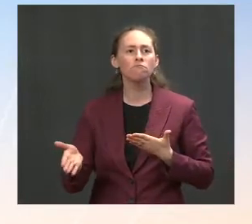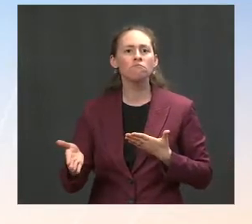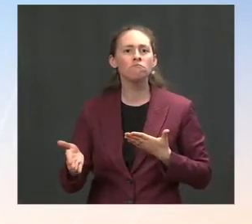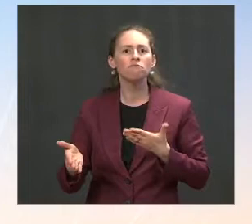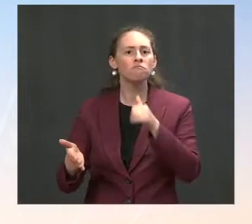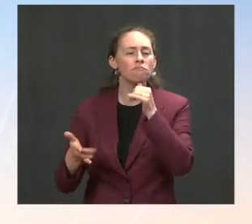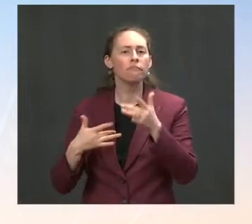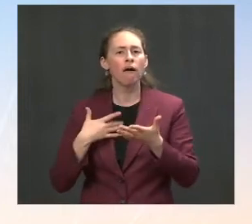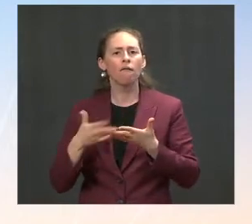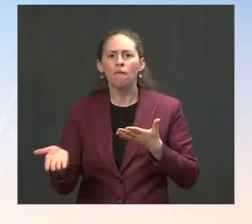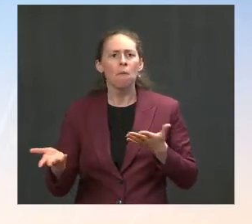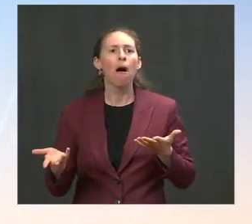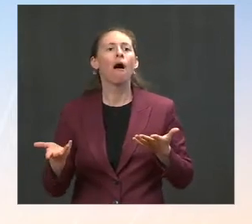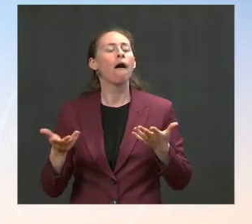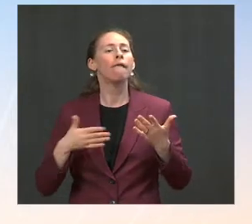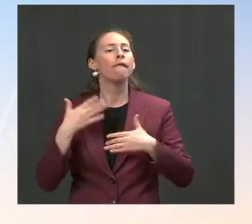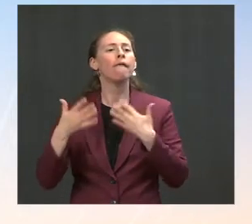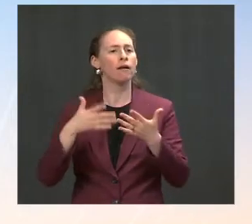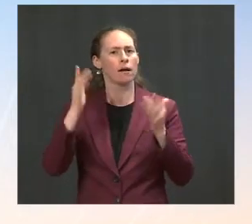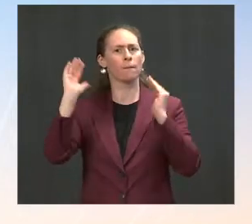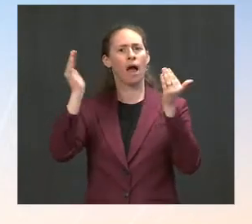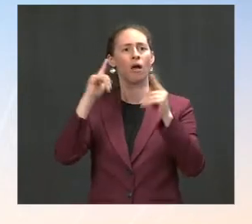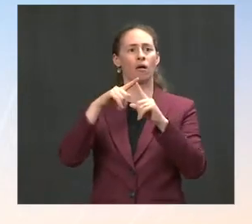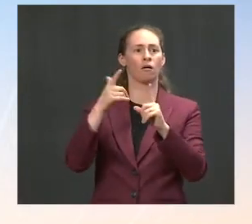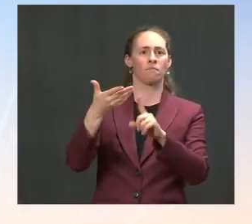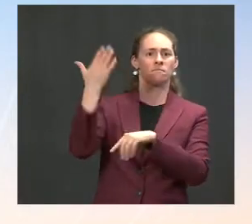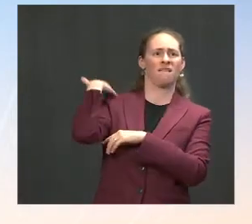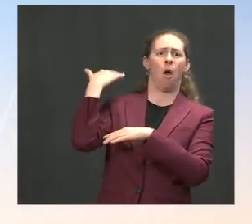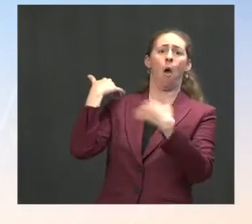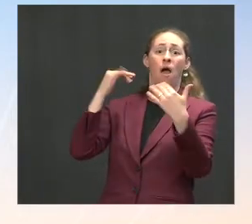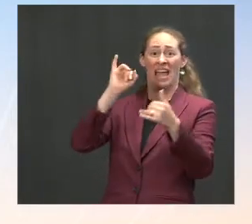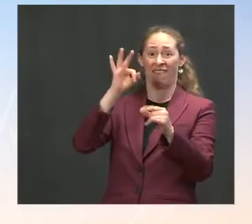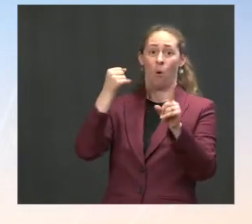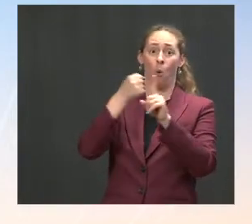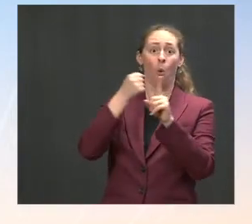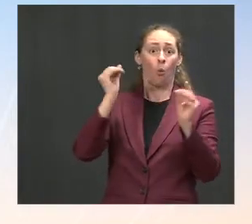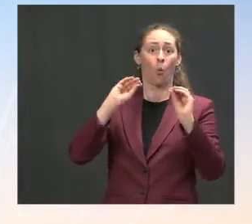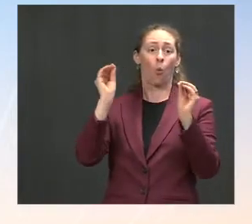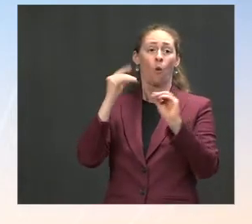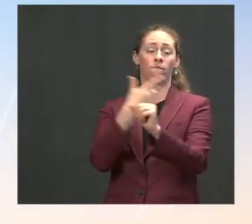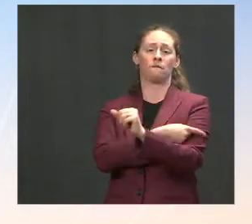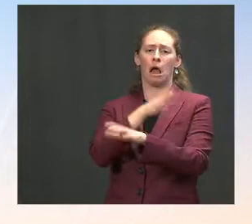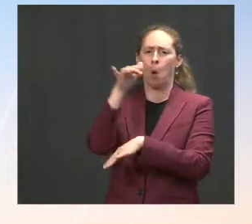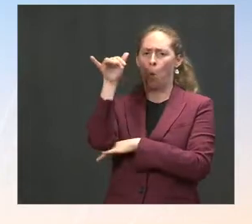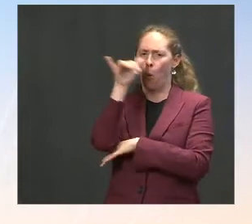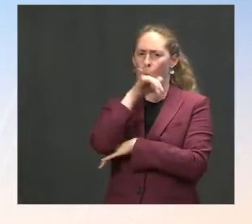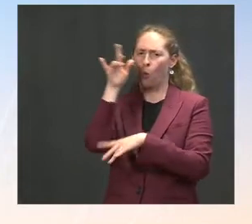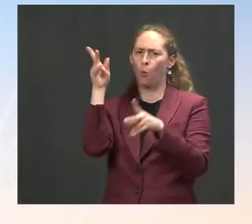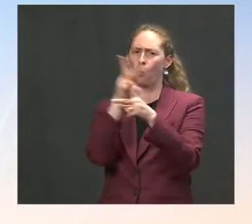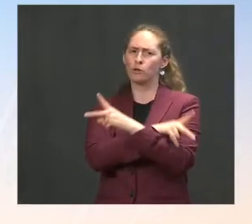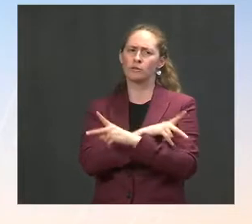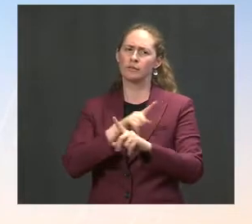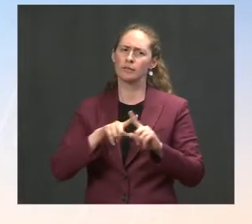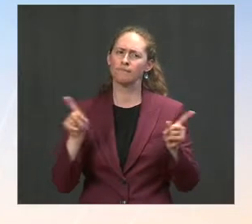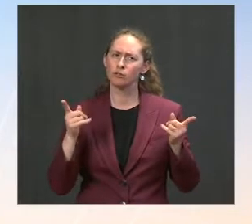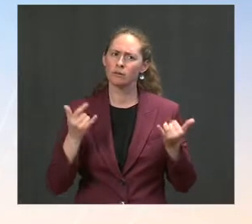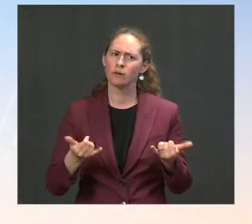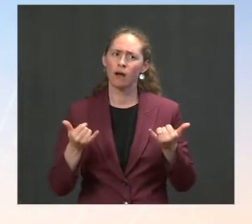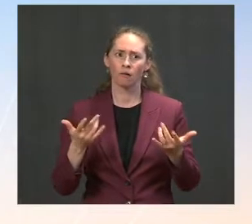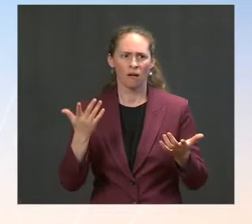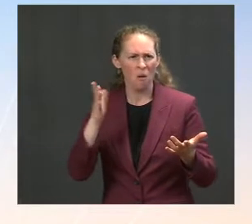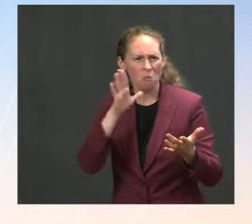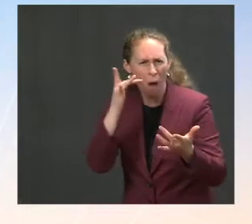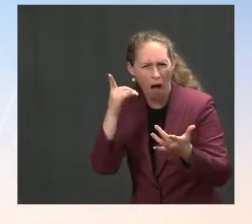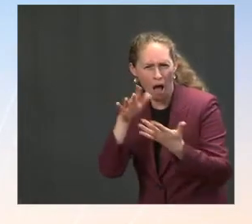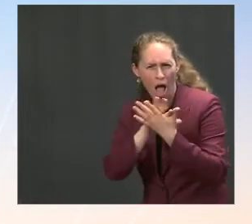We are in a different place in terms of the impact of individuals who may have, as you said, breakthrough cases. Why not just provide the number? Are you trying to hide something? No, but